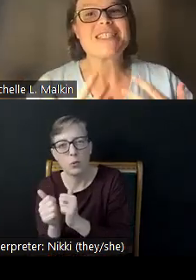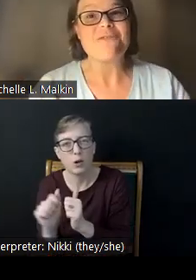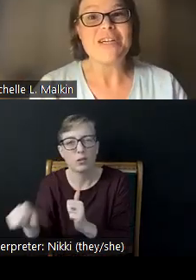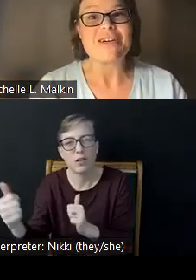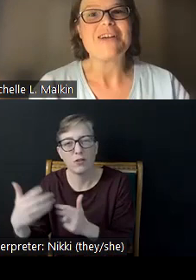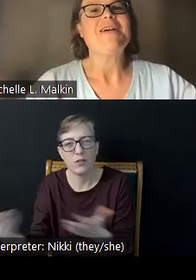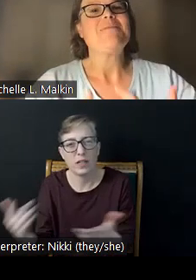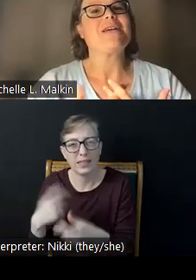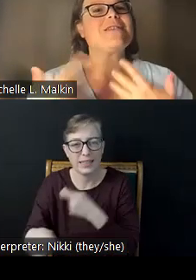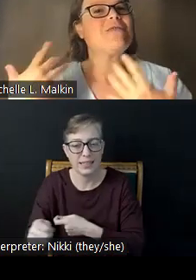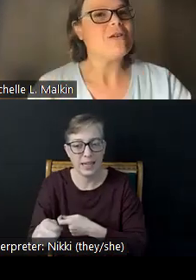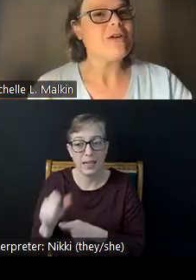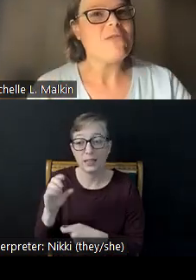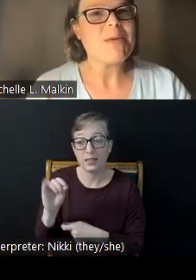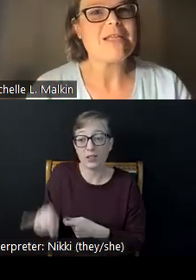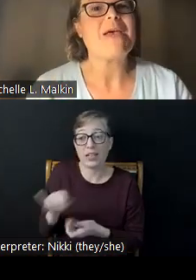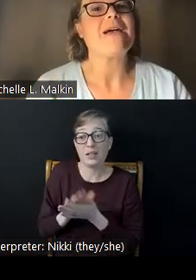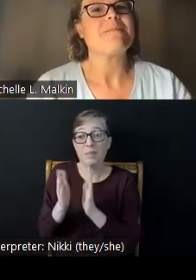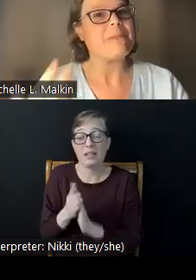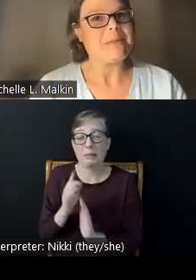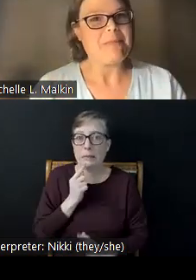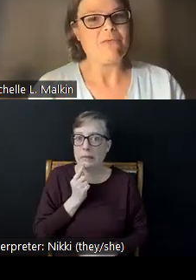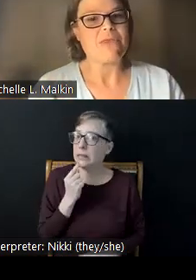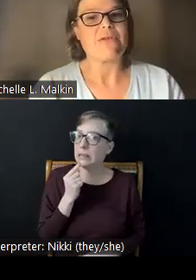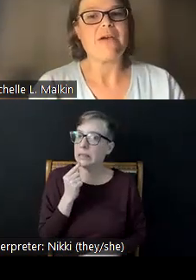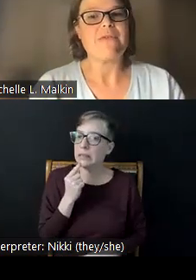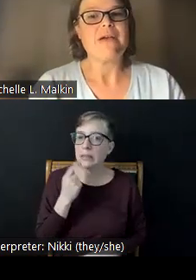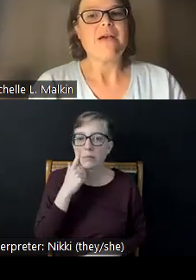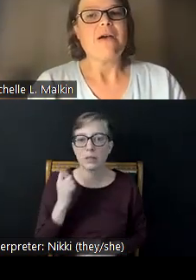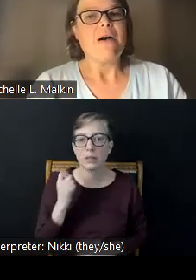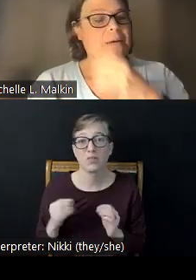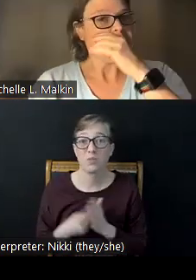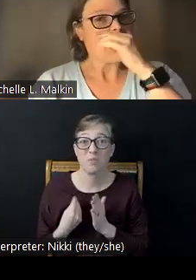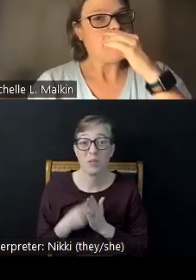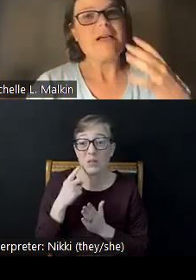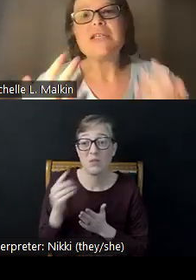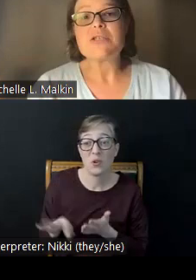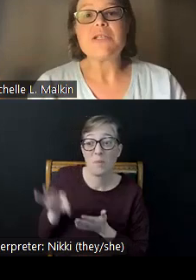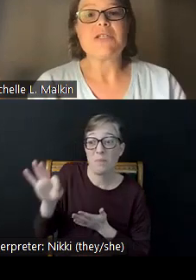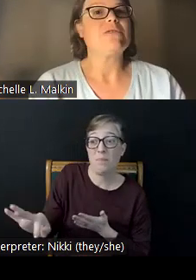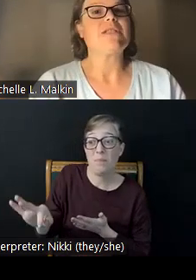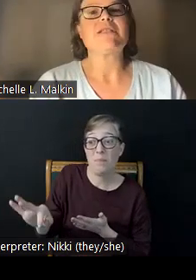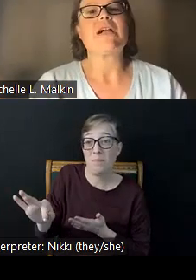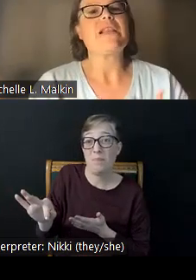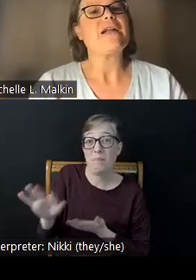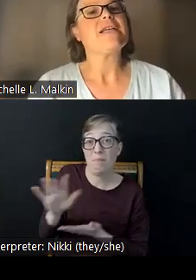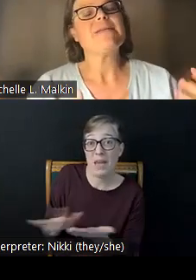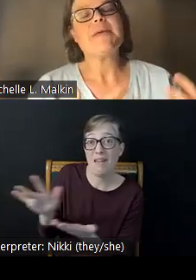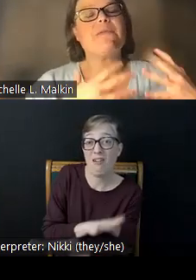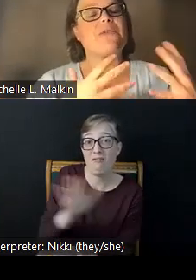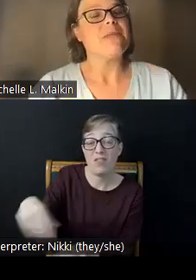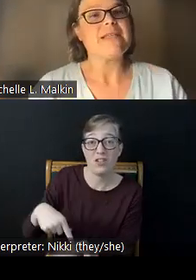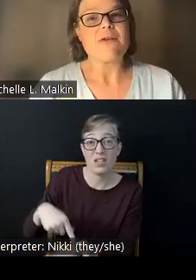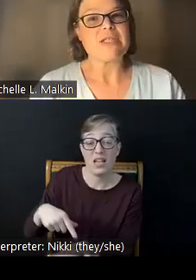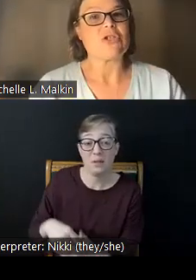very severe, because if they don't have the money to pay up, they might be paying with their life. Additional issues is a lot of times